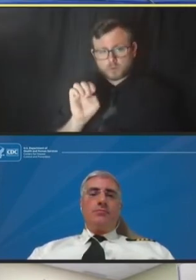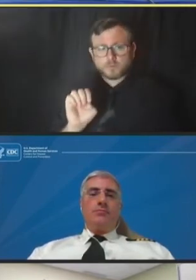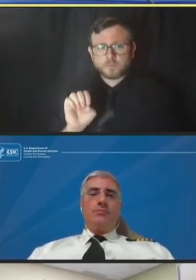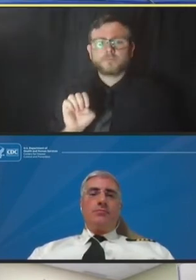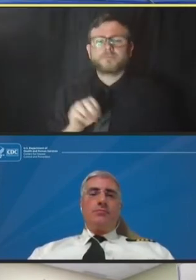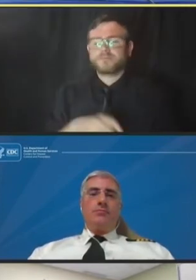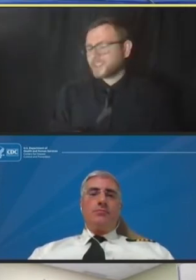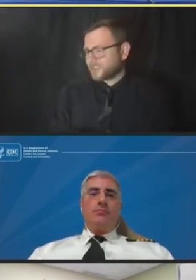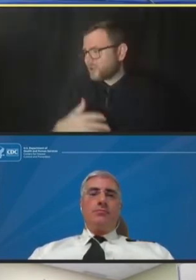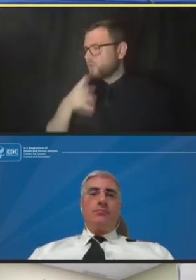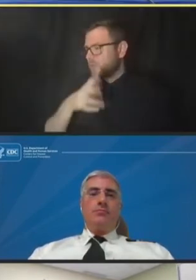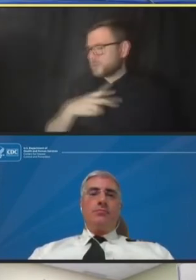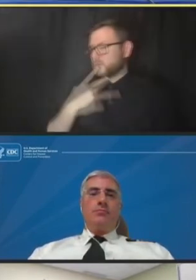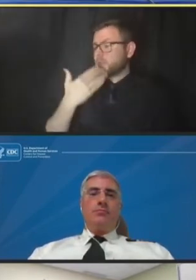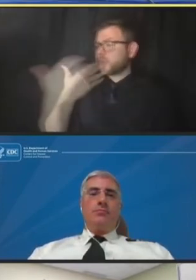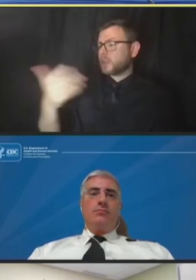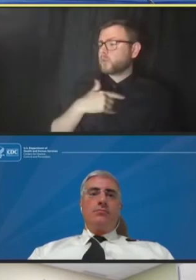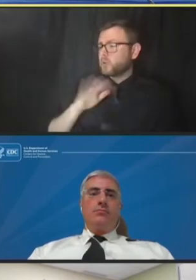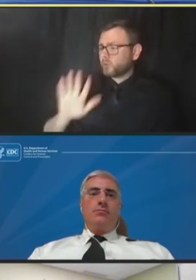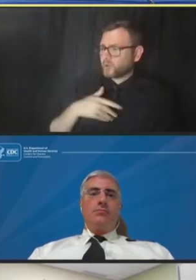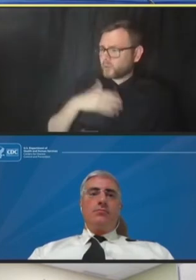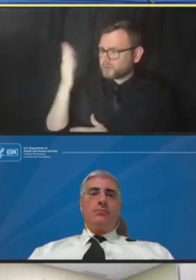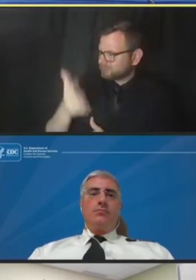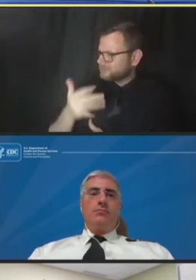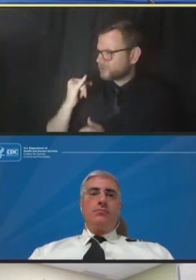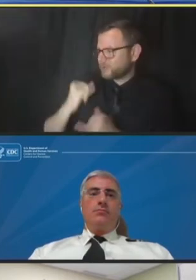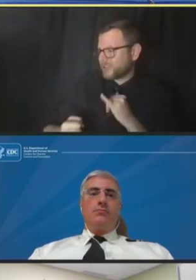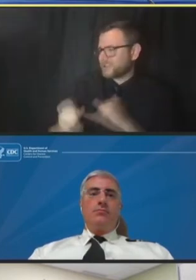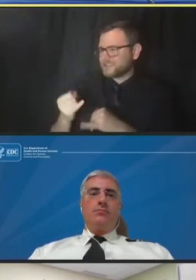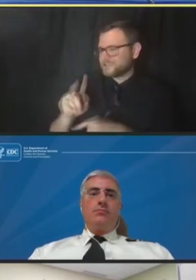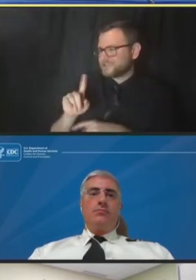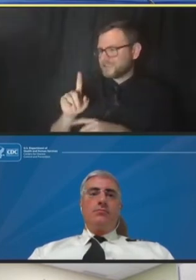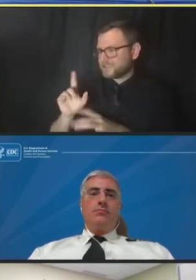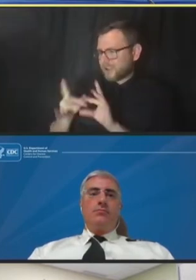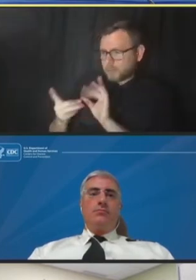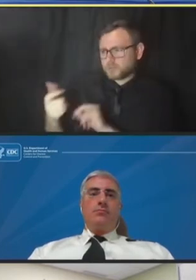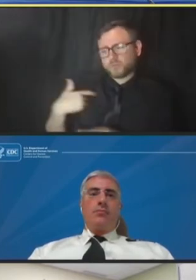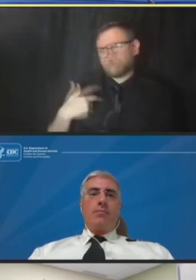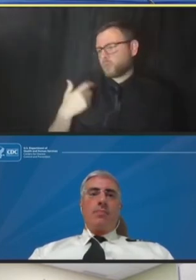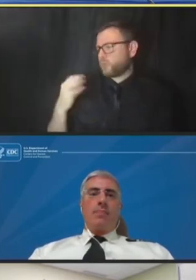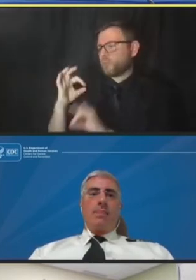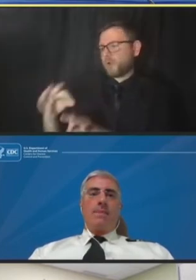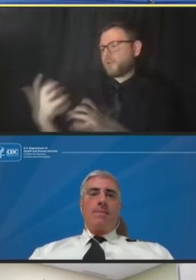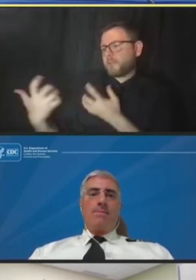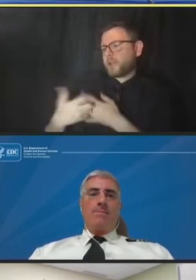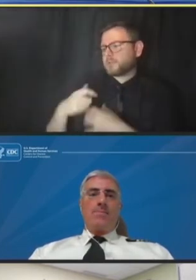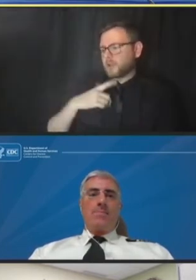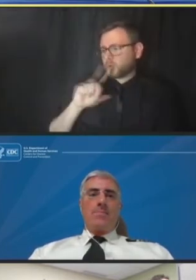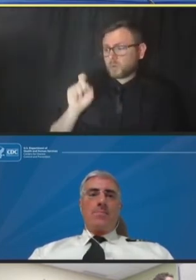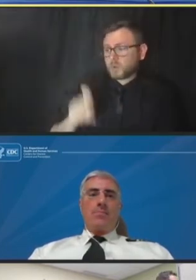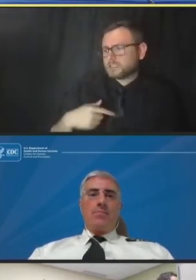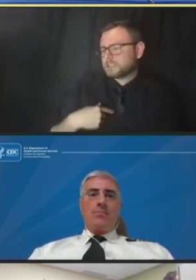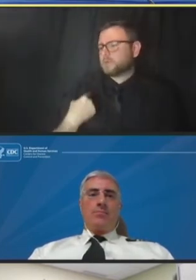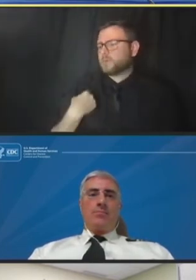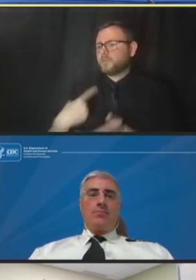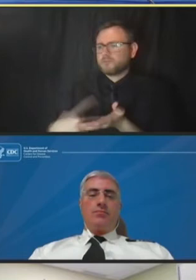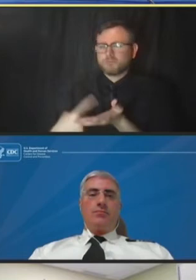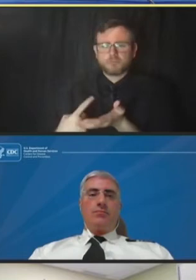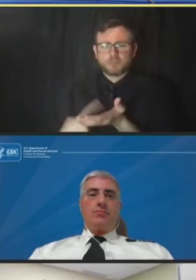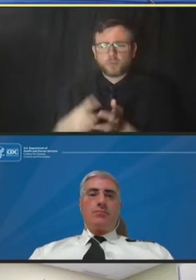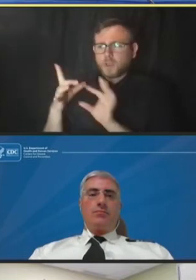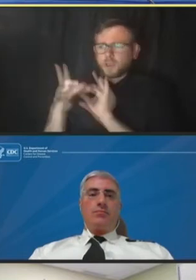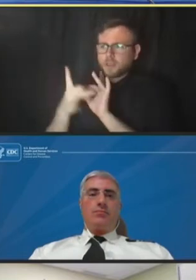presentation. Your last comments are a perfect setup to my question, which gets to so much of what we've been talking about, which relates to